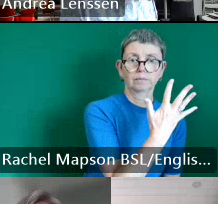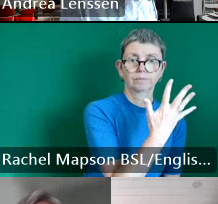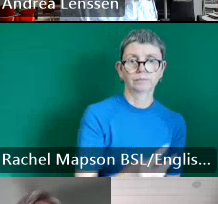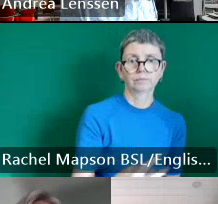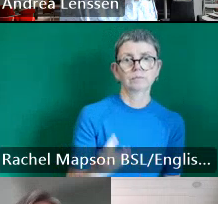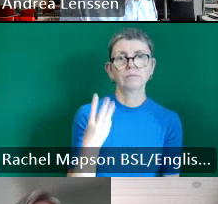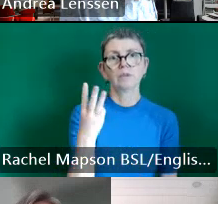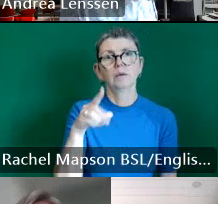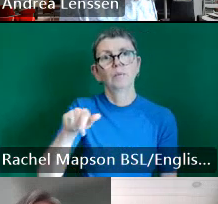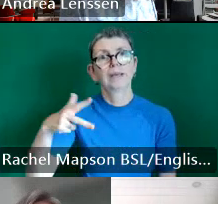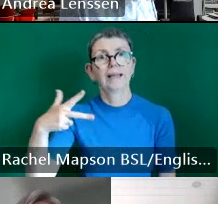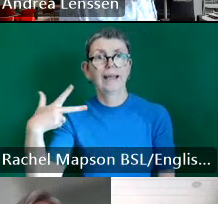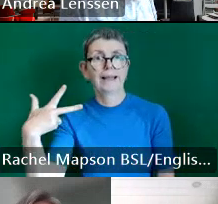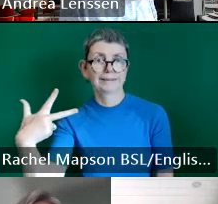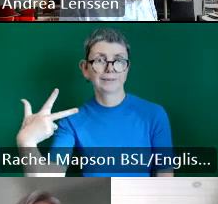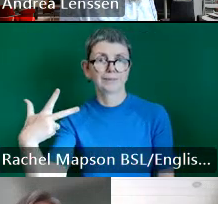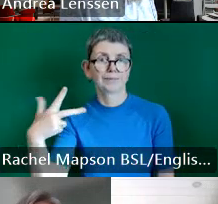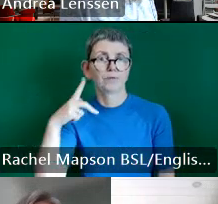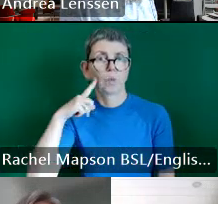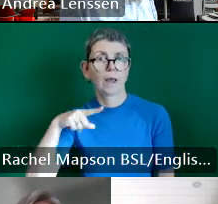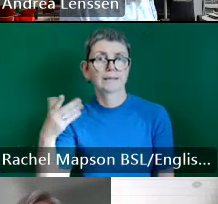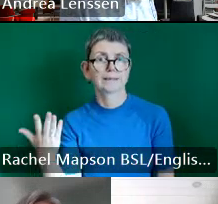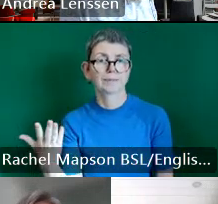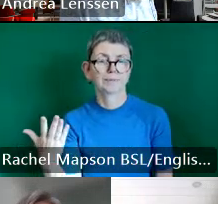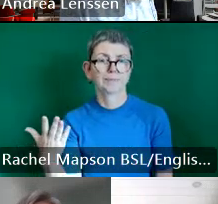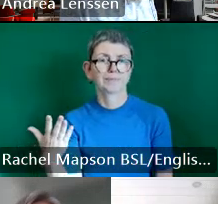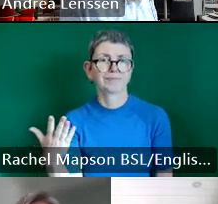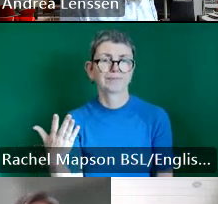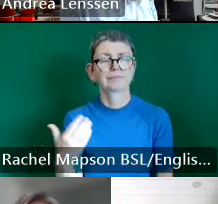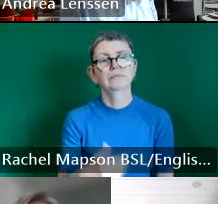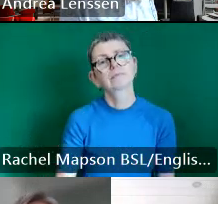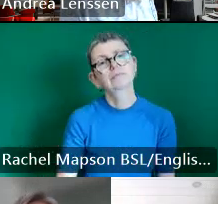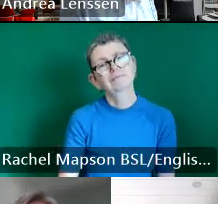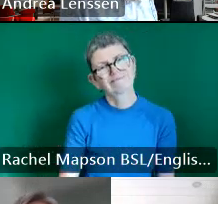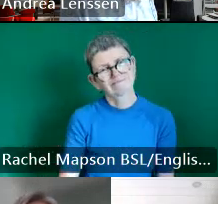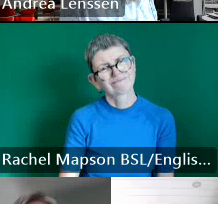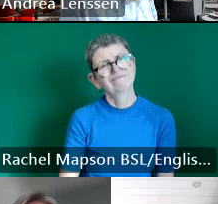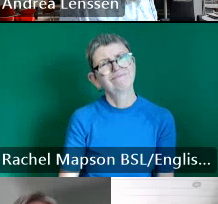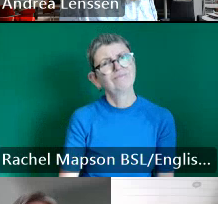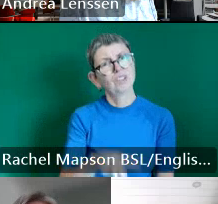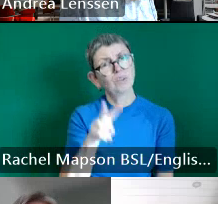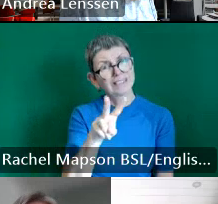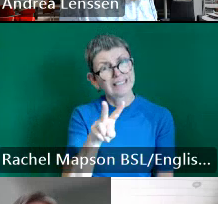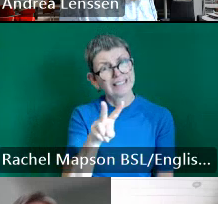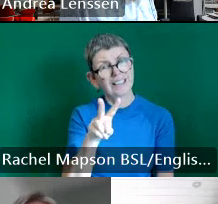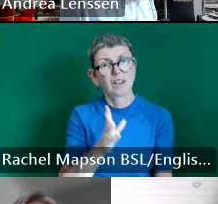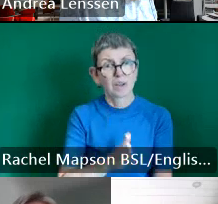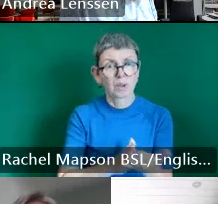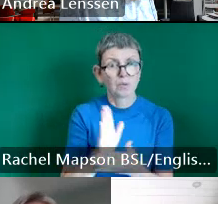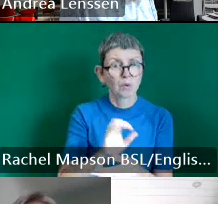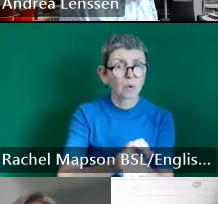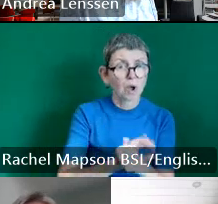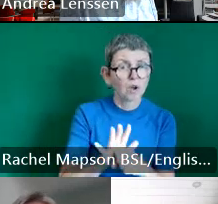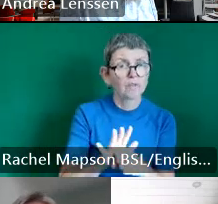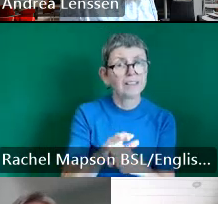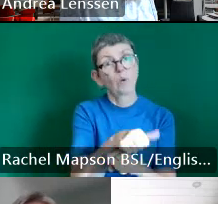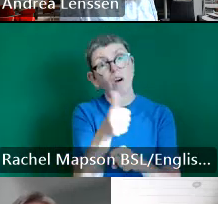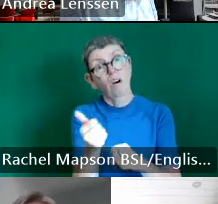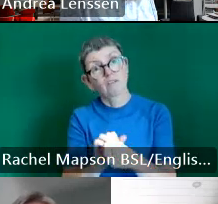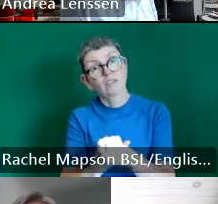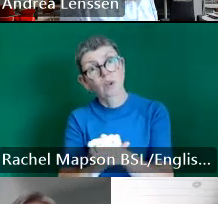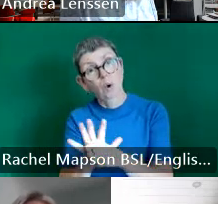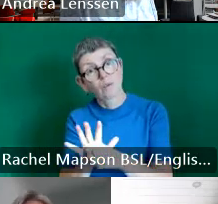for white ethnic groups. So if you look at the map, you think about, this is through COVID, this is quote unquote post-COVID era, and